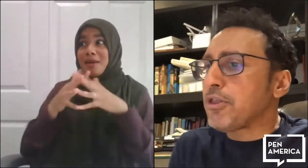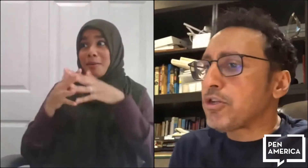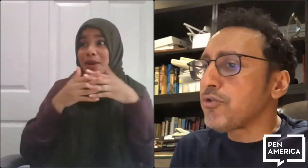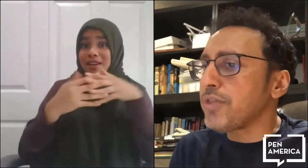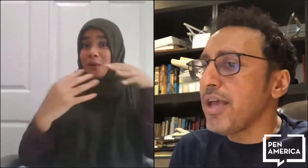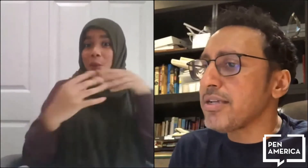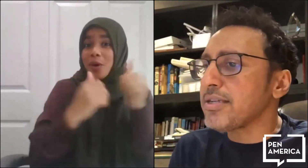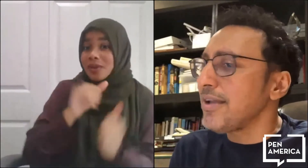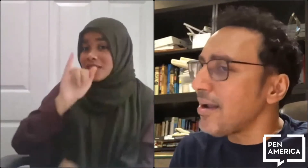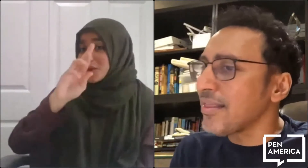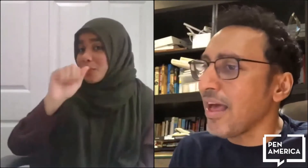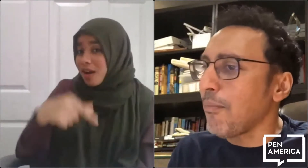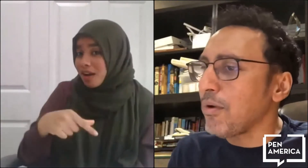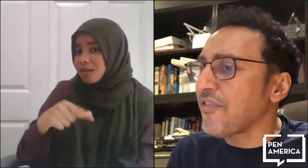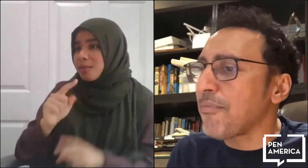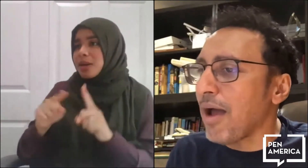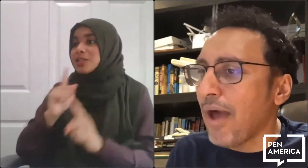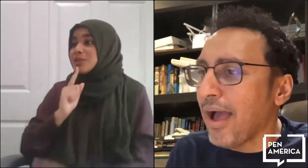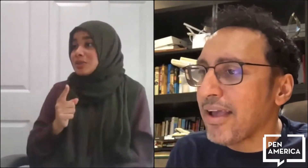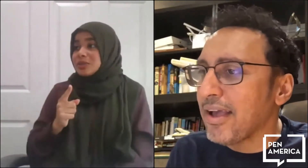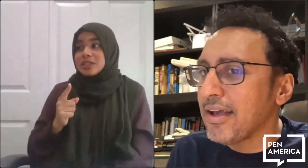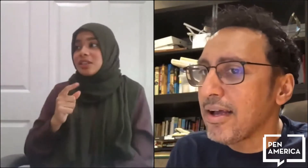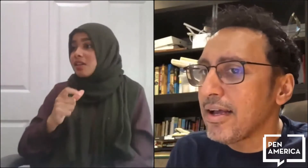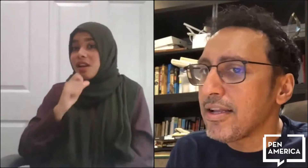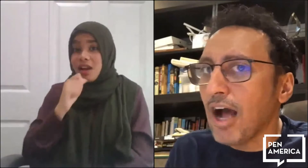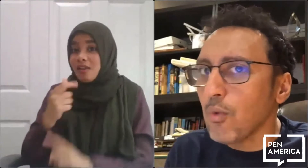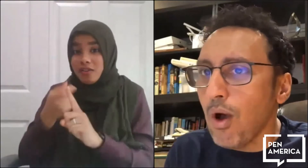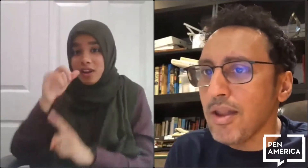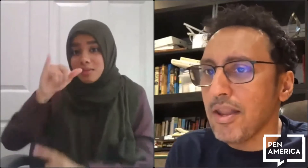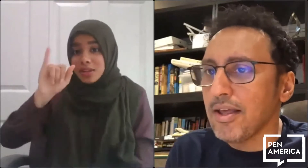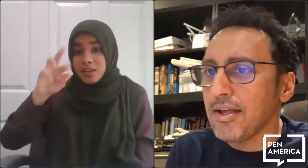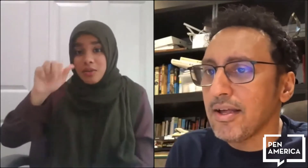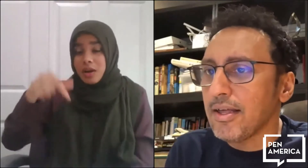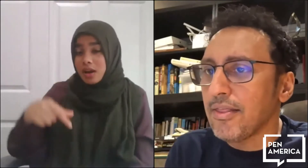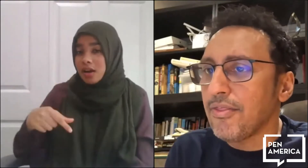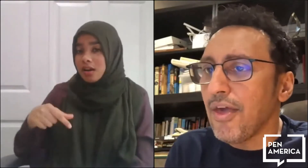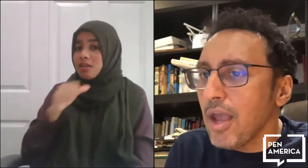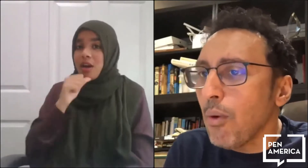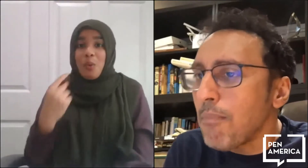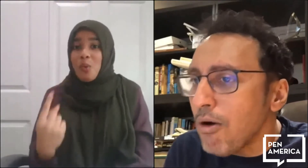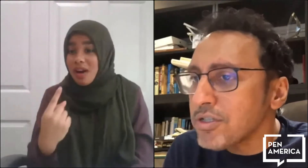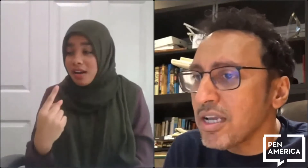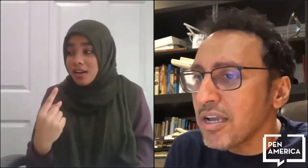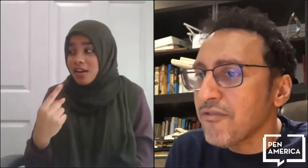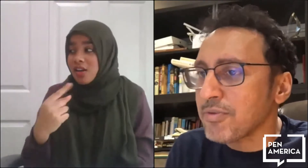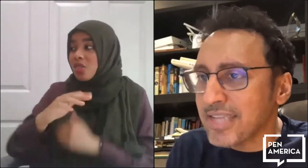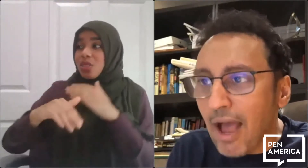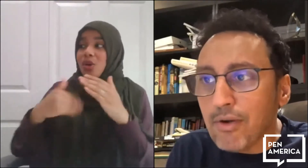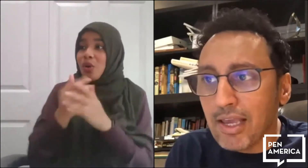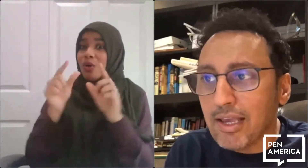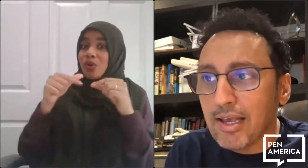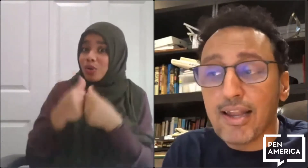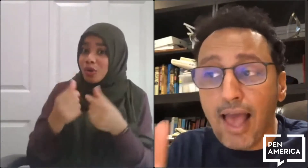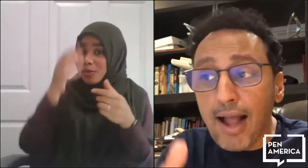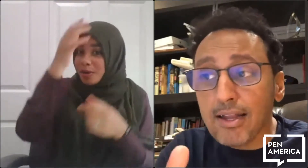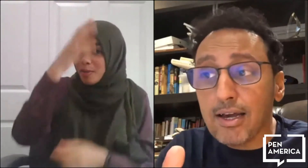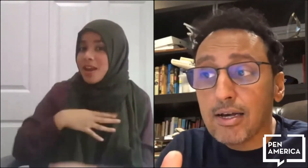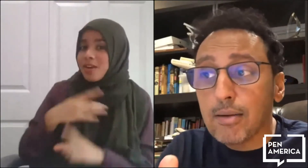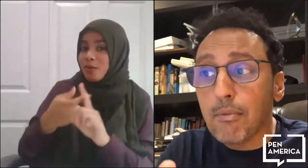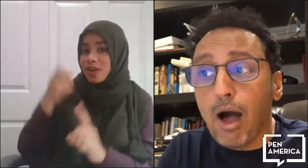See, but the truth is, none of them was from Iraq. Not a one. They were mostly from Saudi